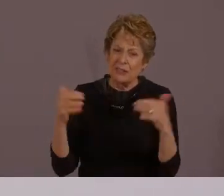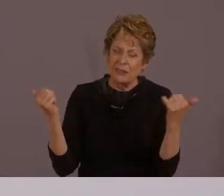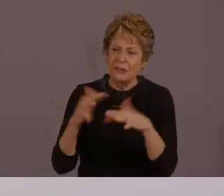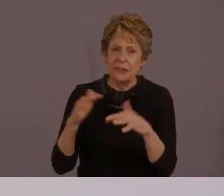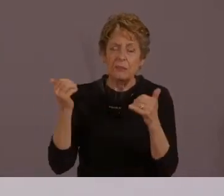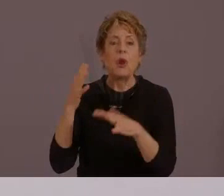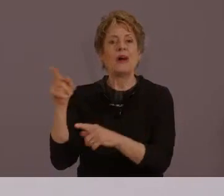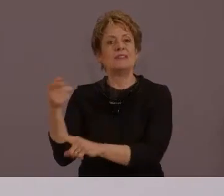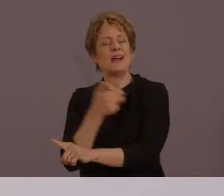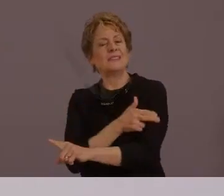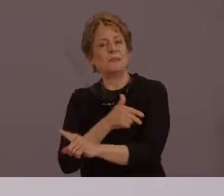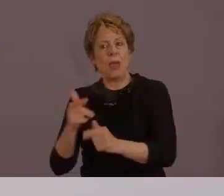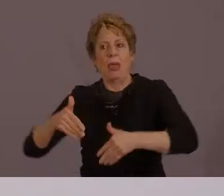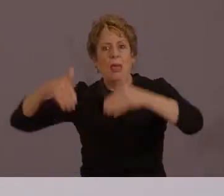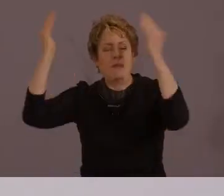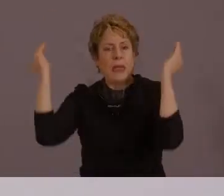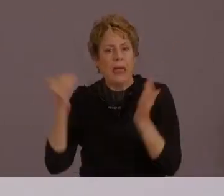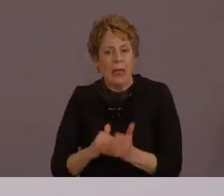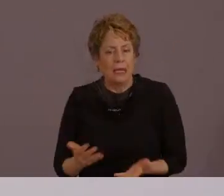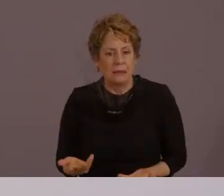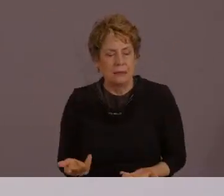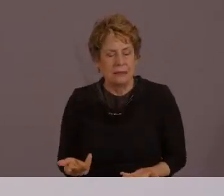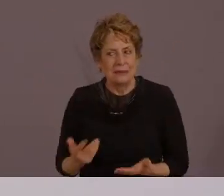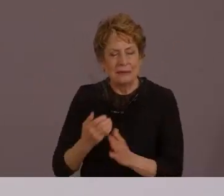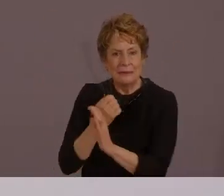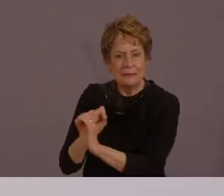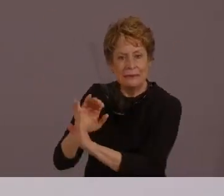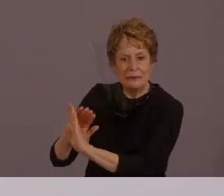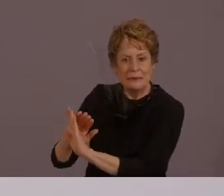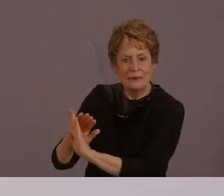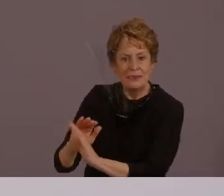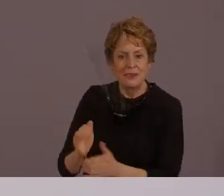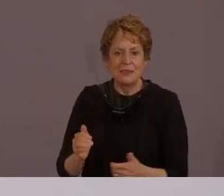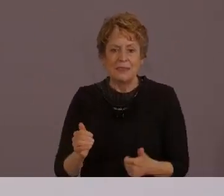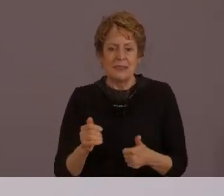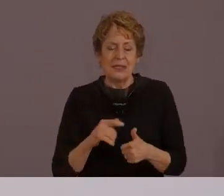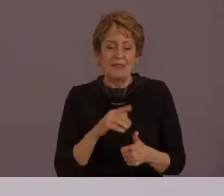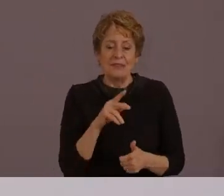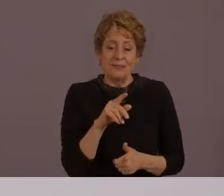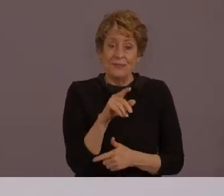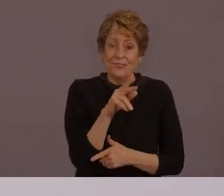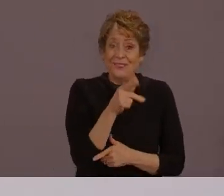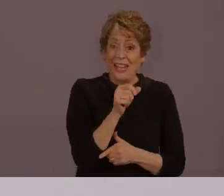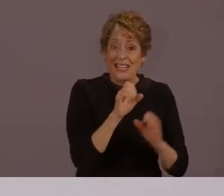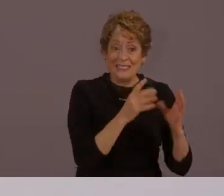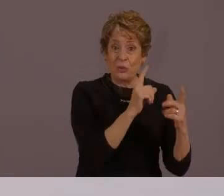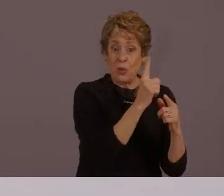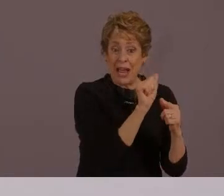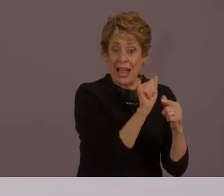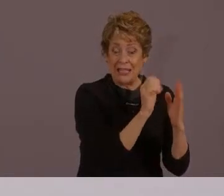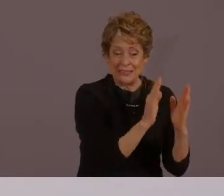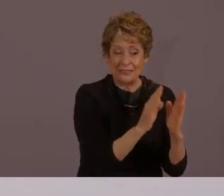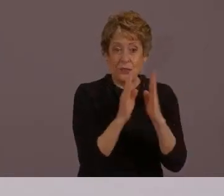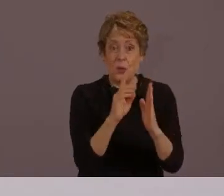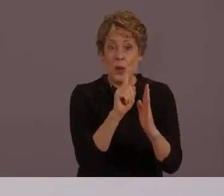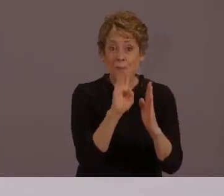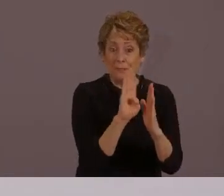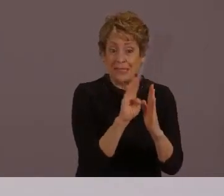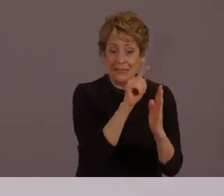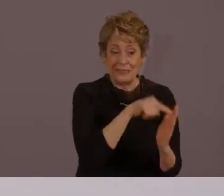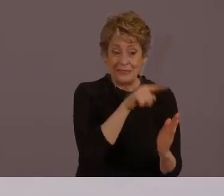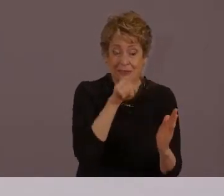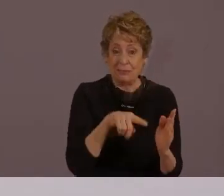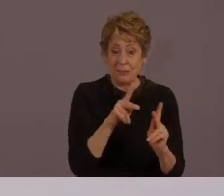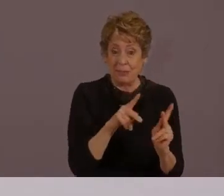was prioritized in our phase 1A and phase 1B priority groups, that was individuals that were either healthcare workers